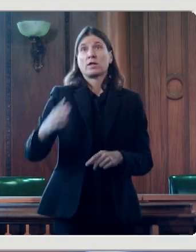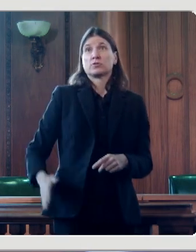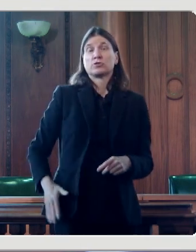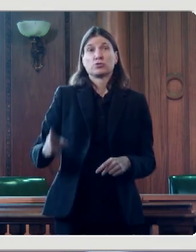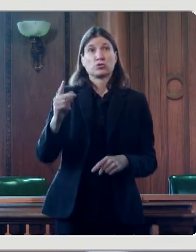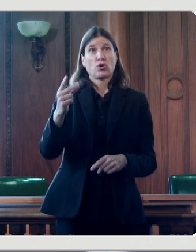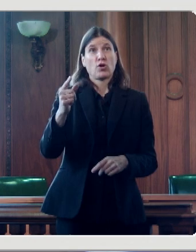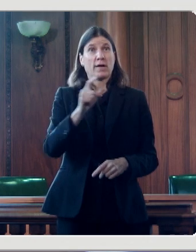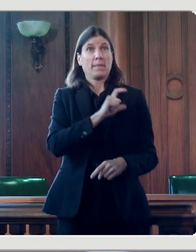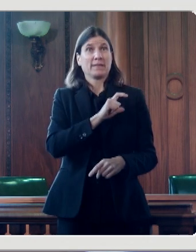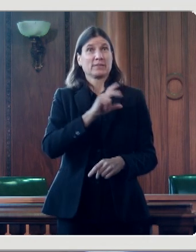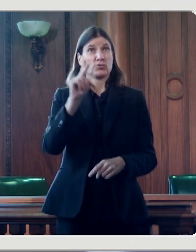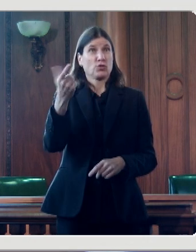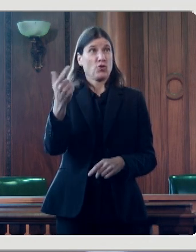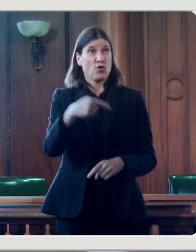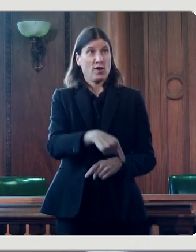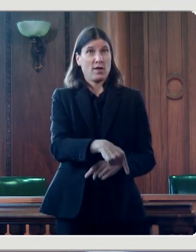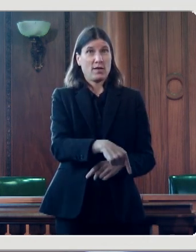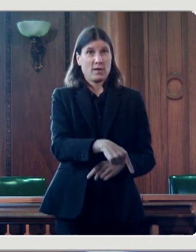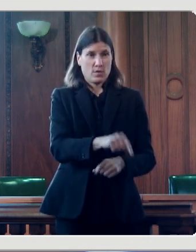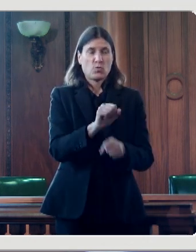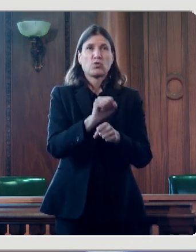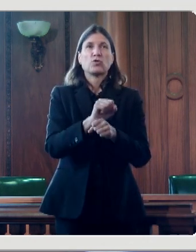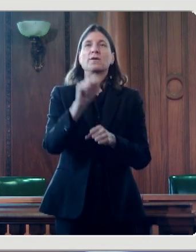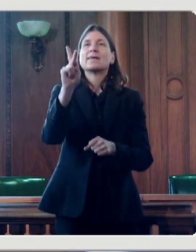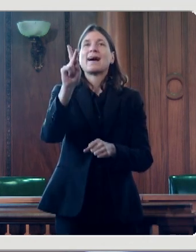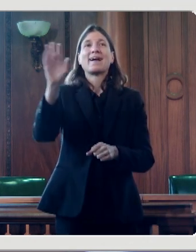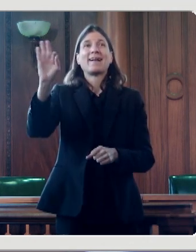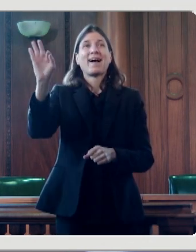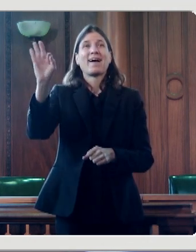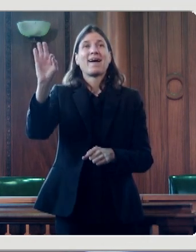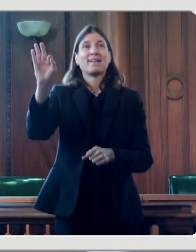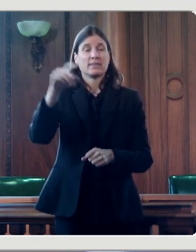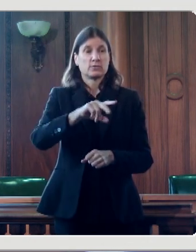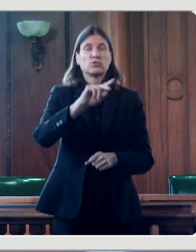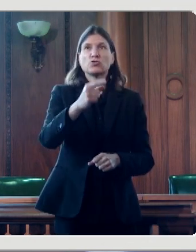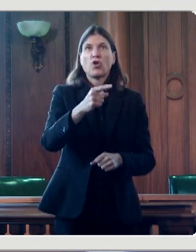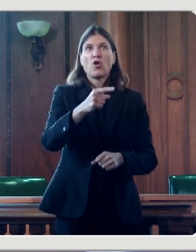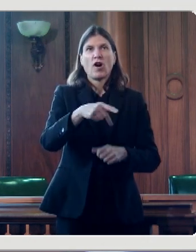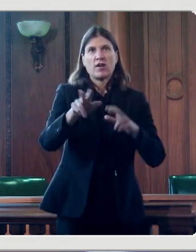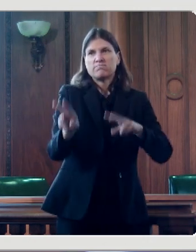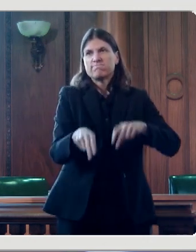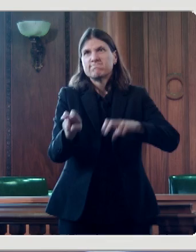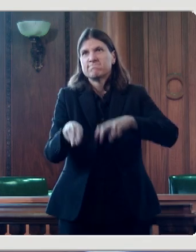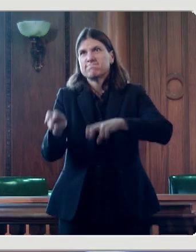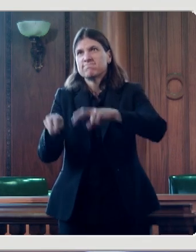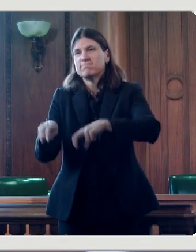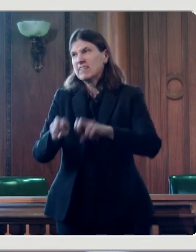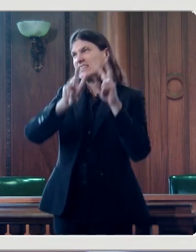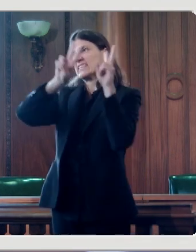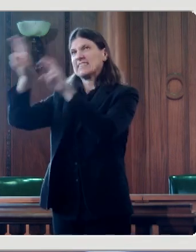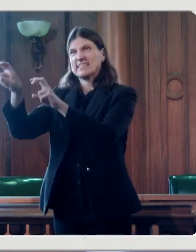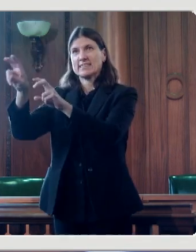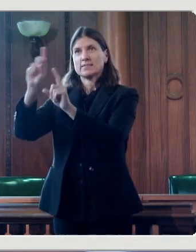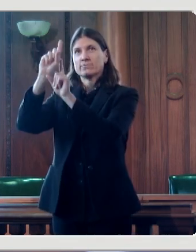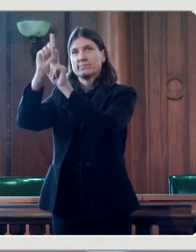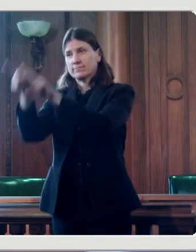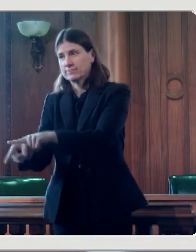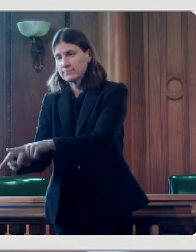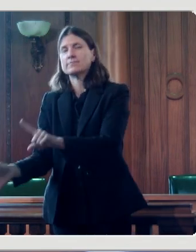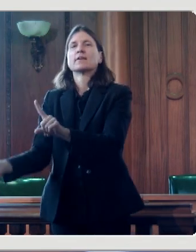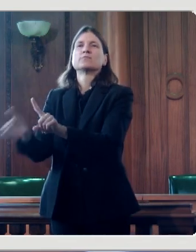arrest, and I hope our some of our judges and court systems does the right